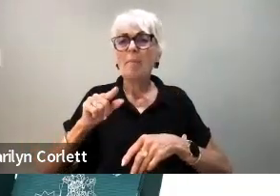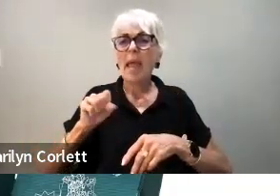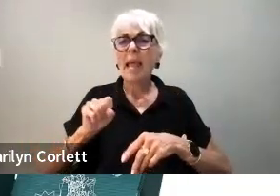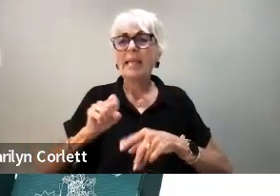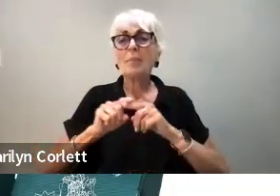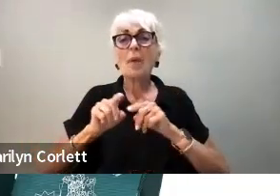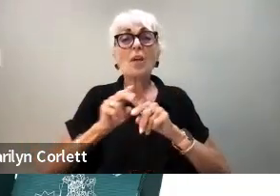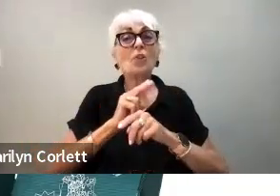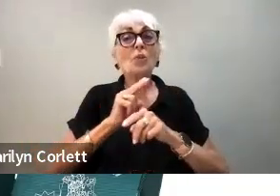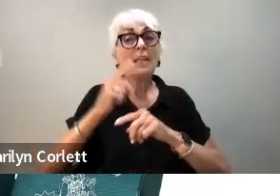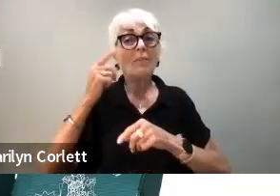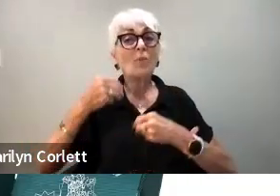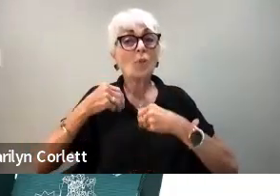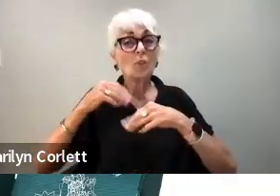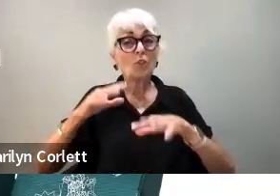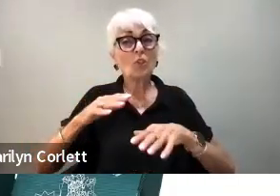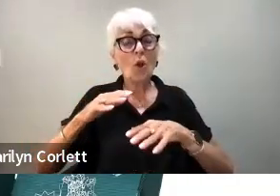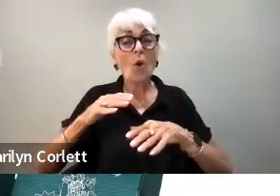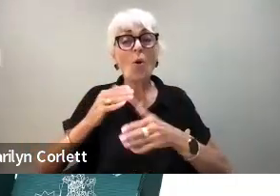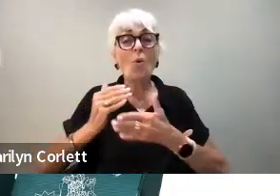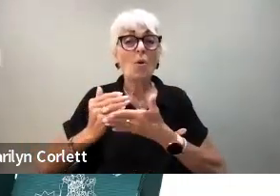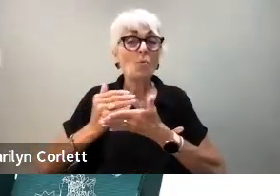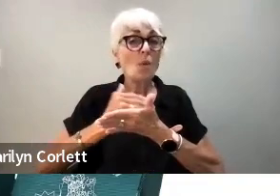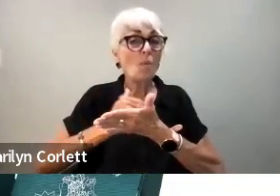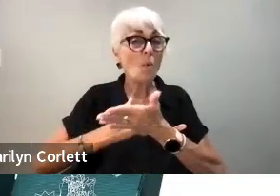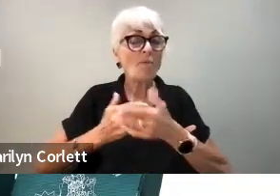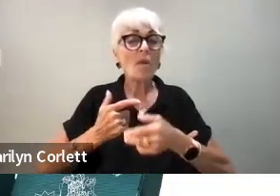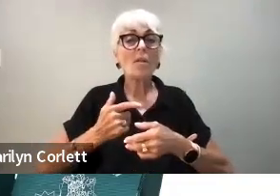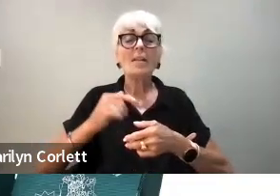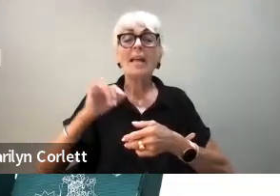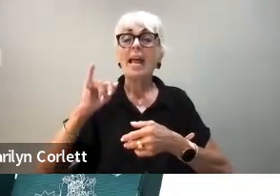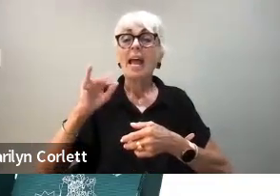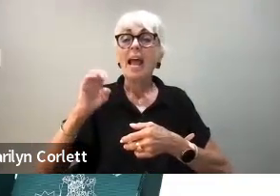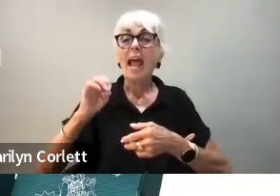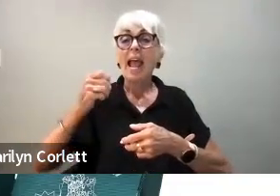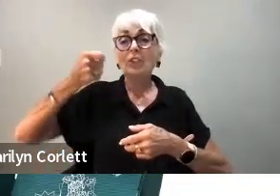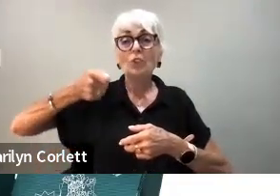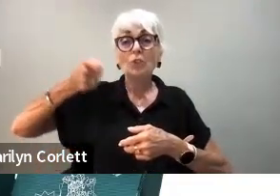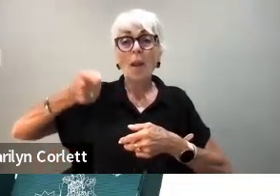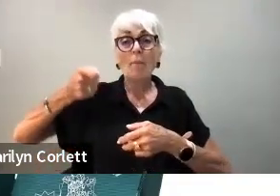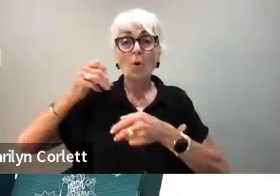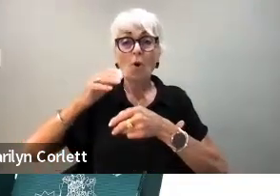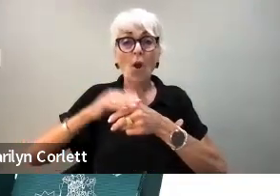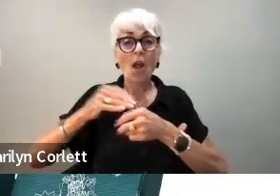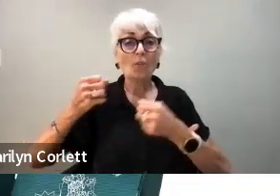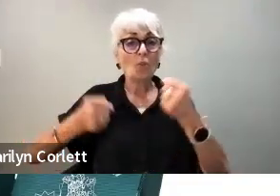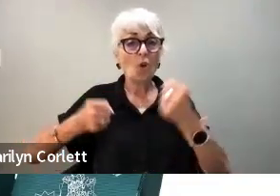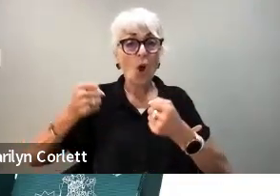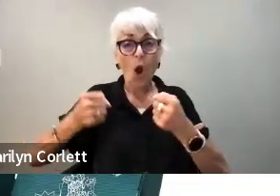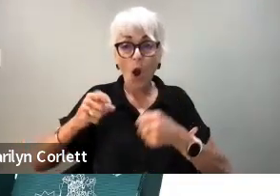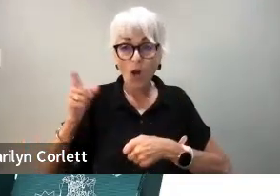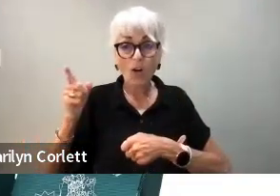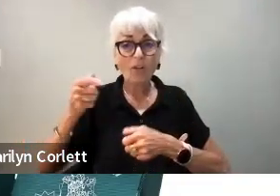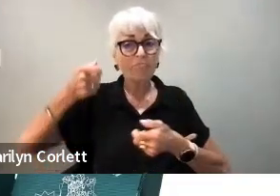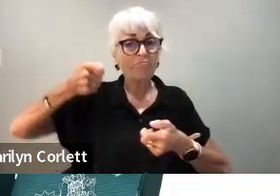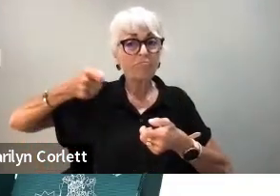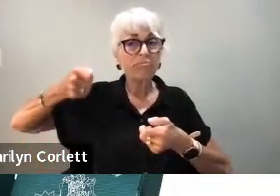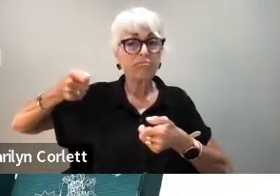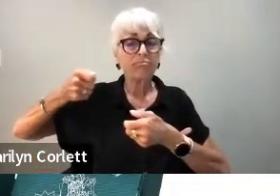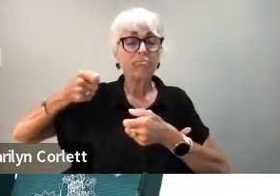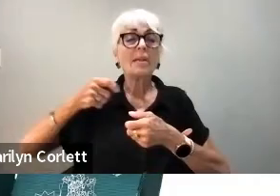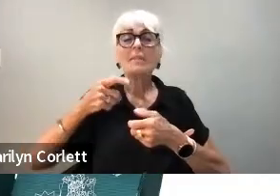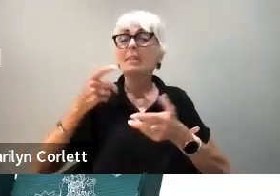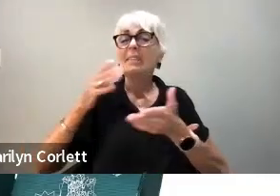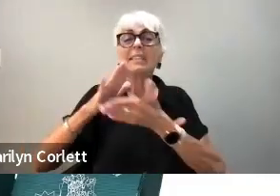as my snow removal. I use it as my ice scraper on my car. I use it as um just cleaning